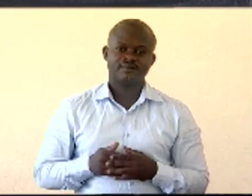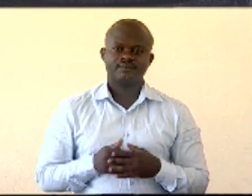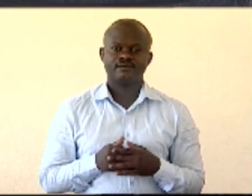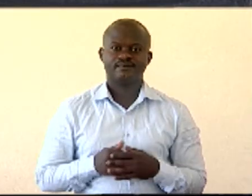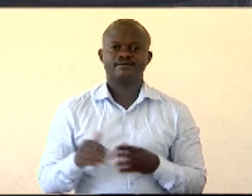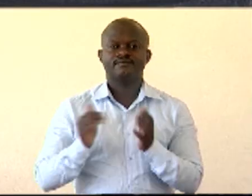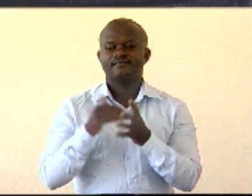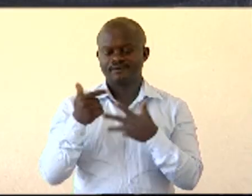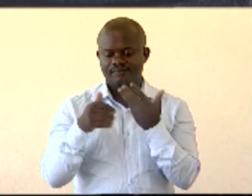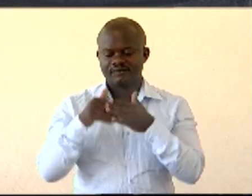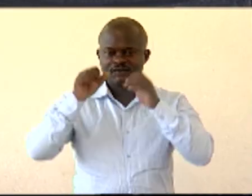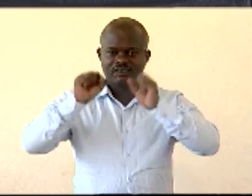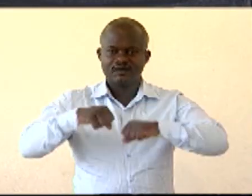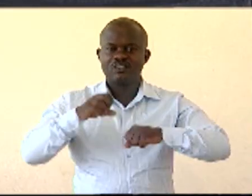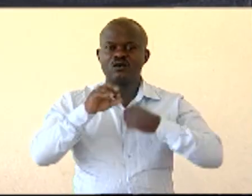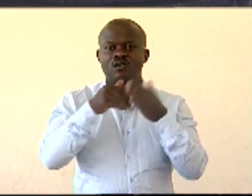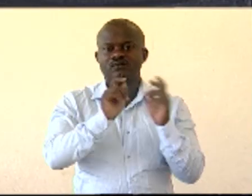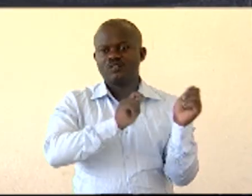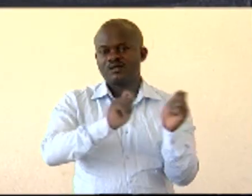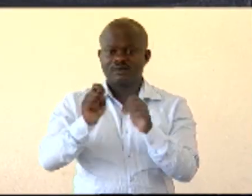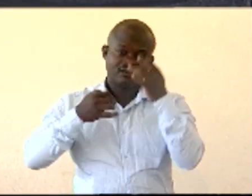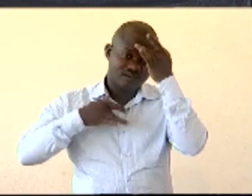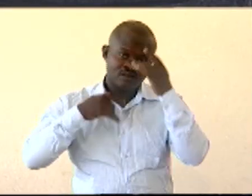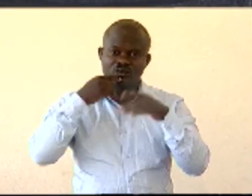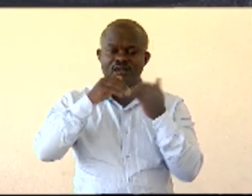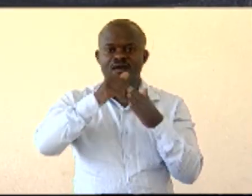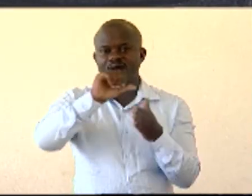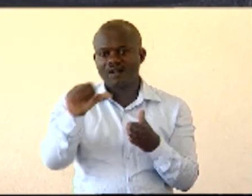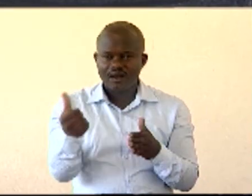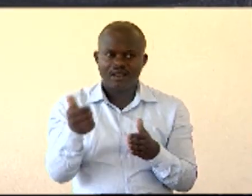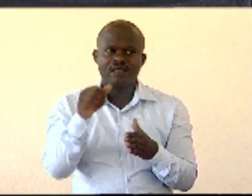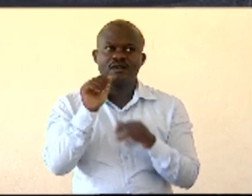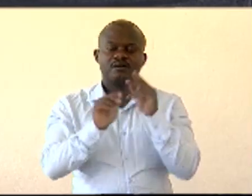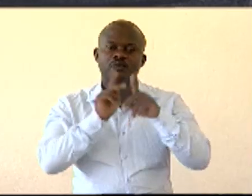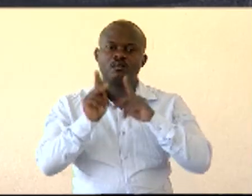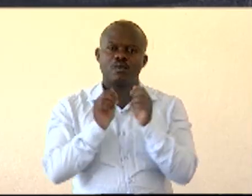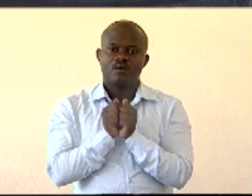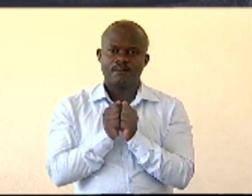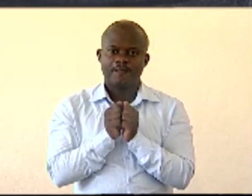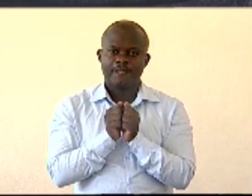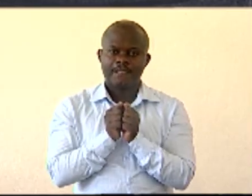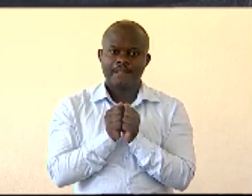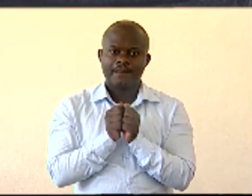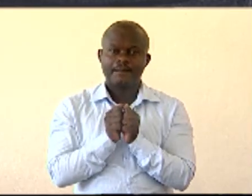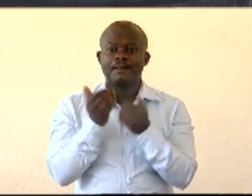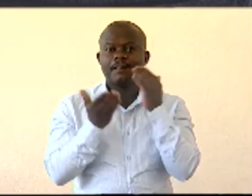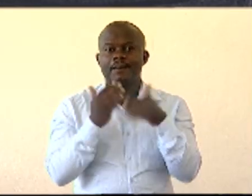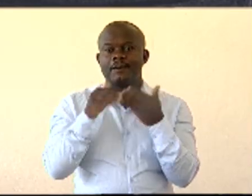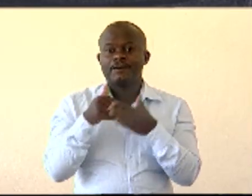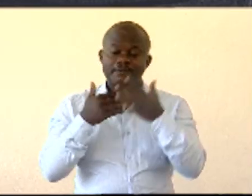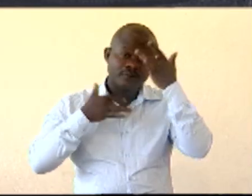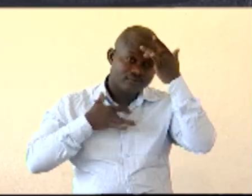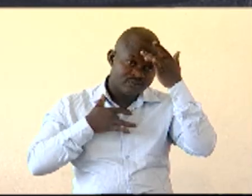And this person is capable of transmitting the disease to other people. You may be having a